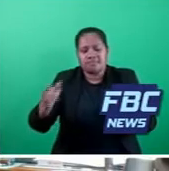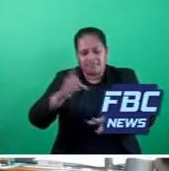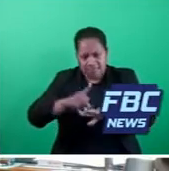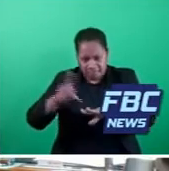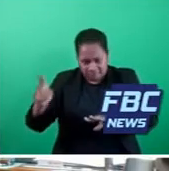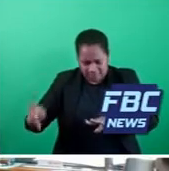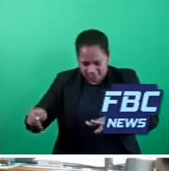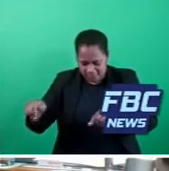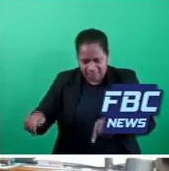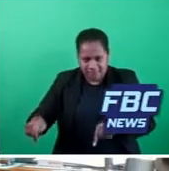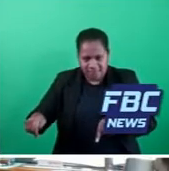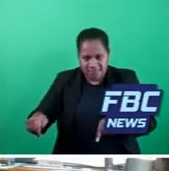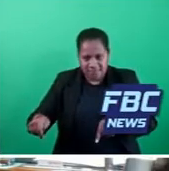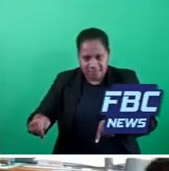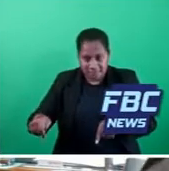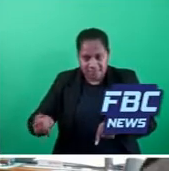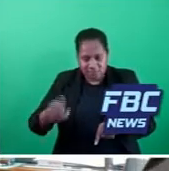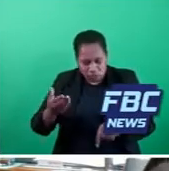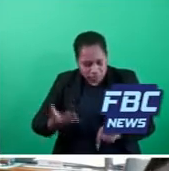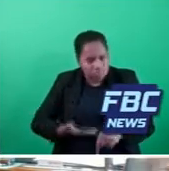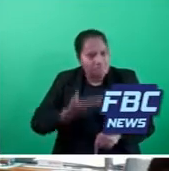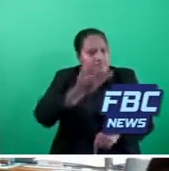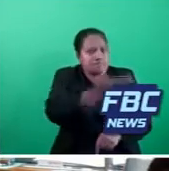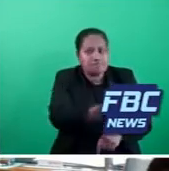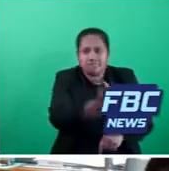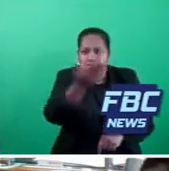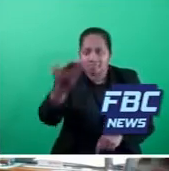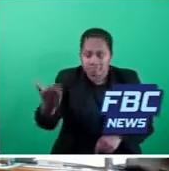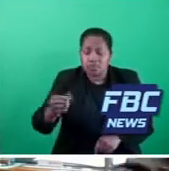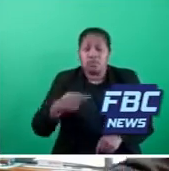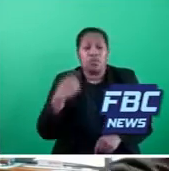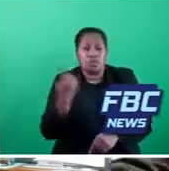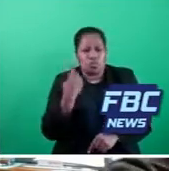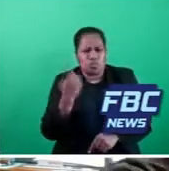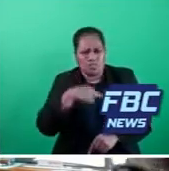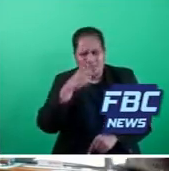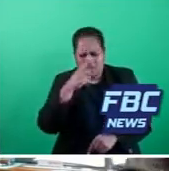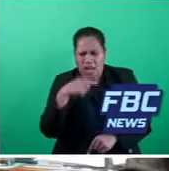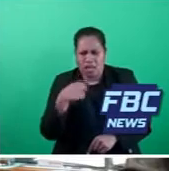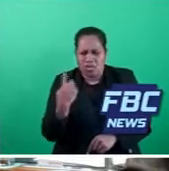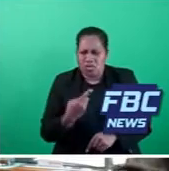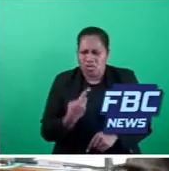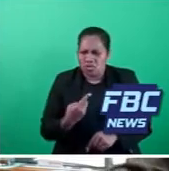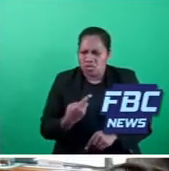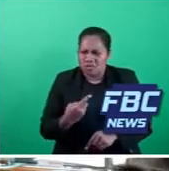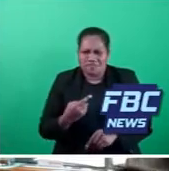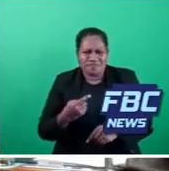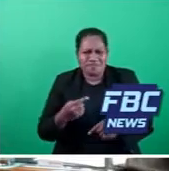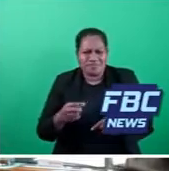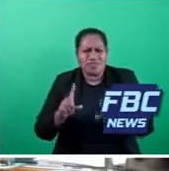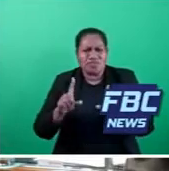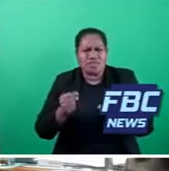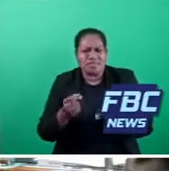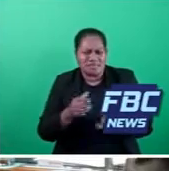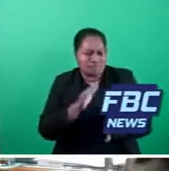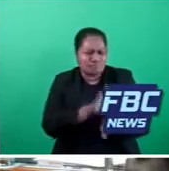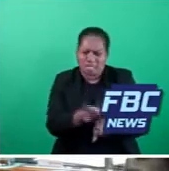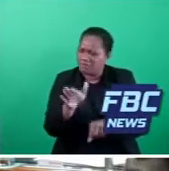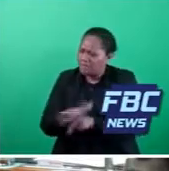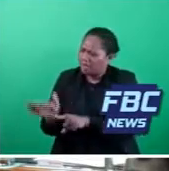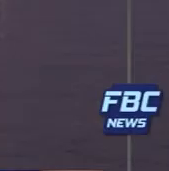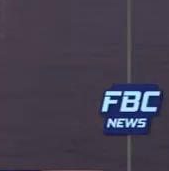those who have been playing political football with this issue and jumping the gun on this matter, to respect the